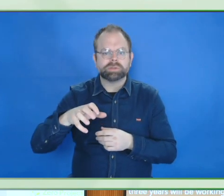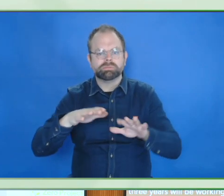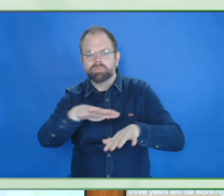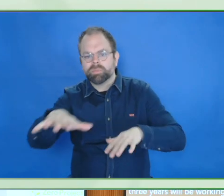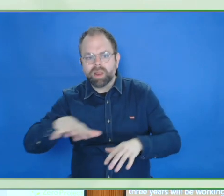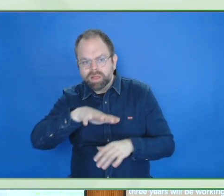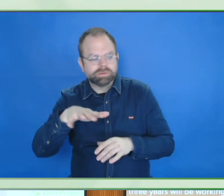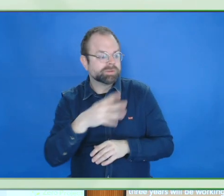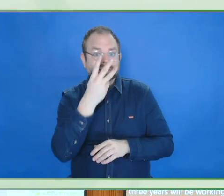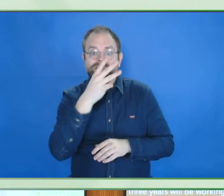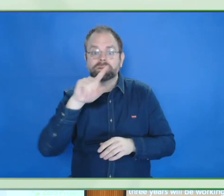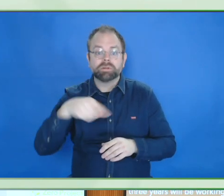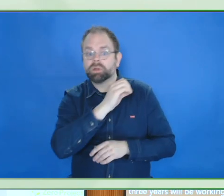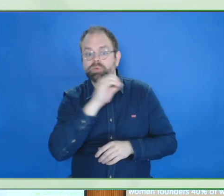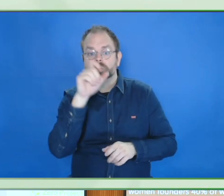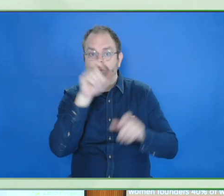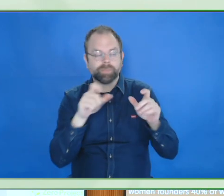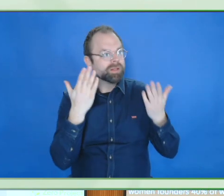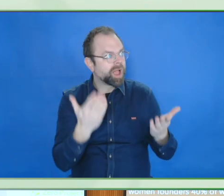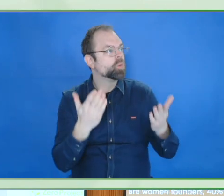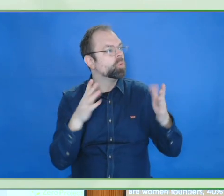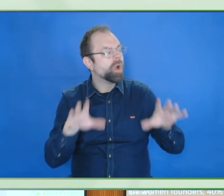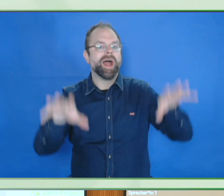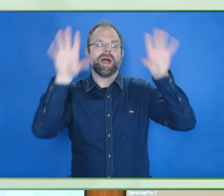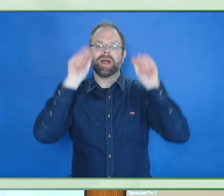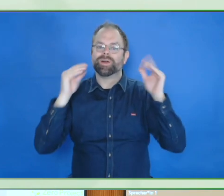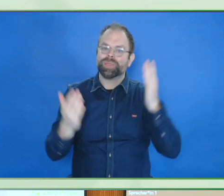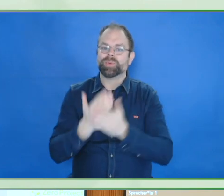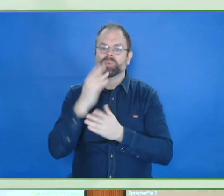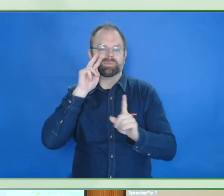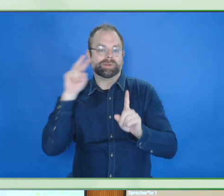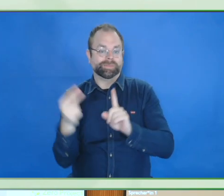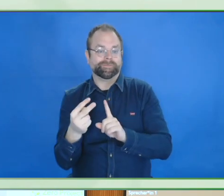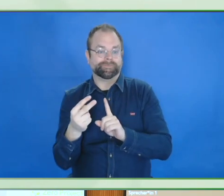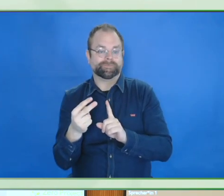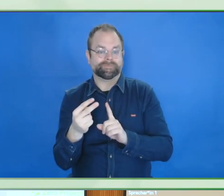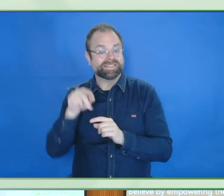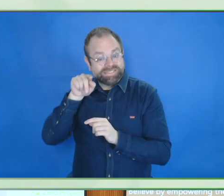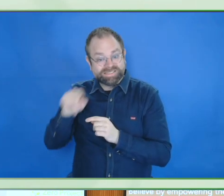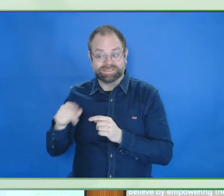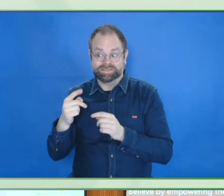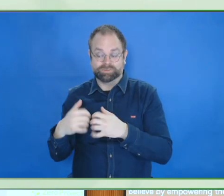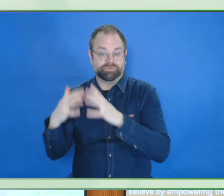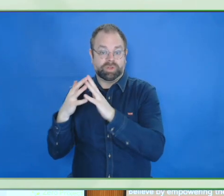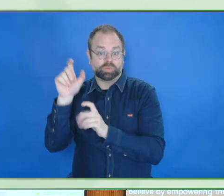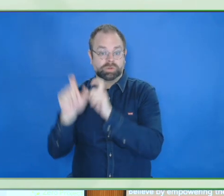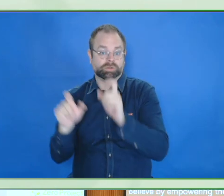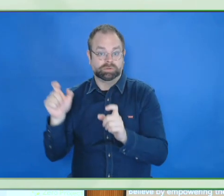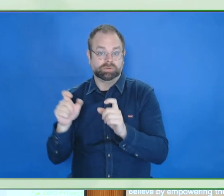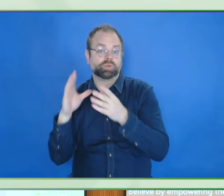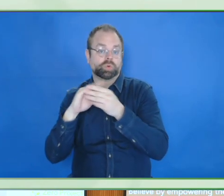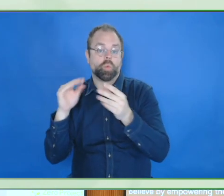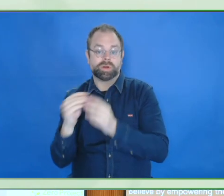disabilities. And we believe by empowering them and helping them to scale their solutions, we can reach over 12,000 people with